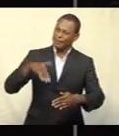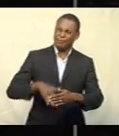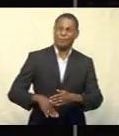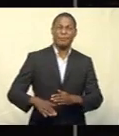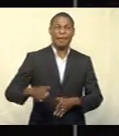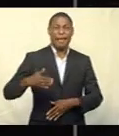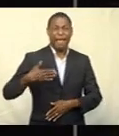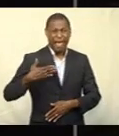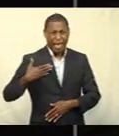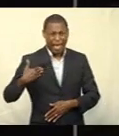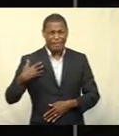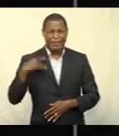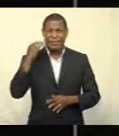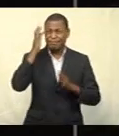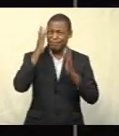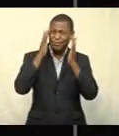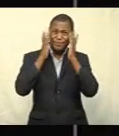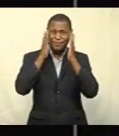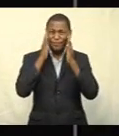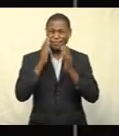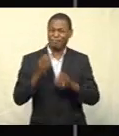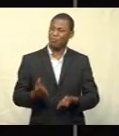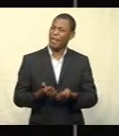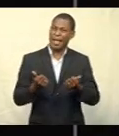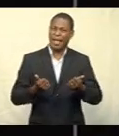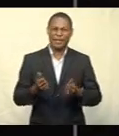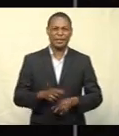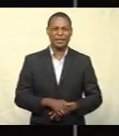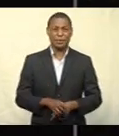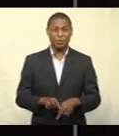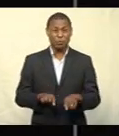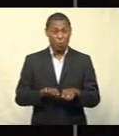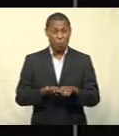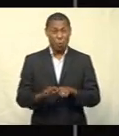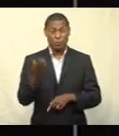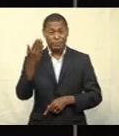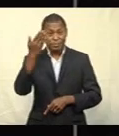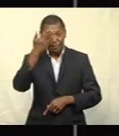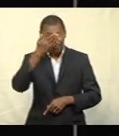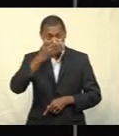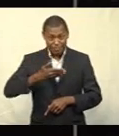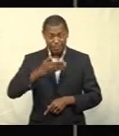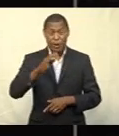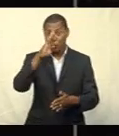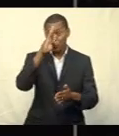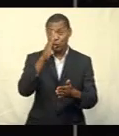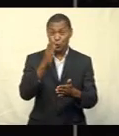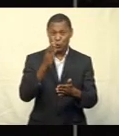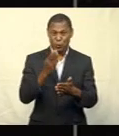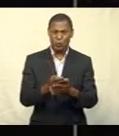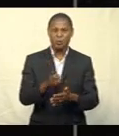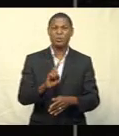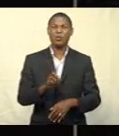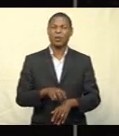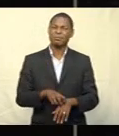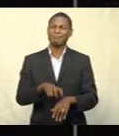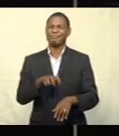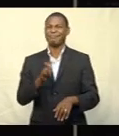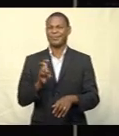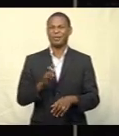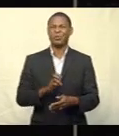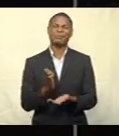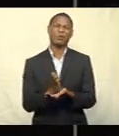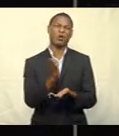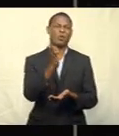psychological consequences for many. Amongst them are our visually impaired students who've had to drop out of blind schools for economic